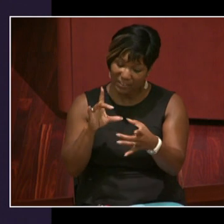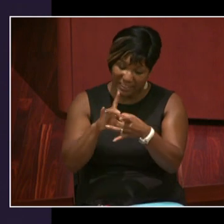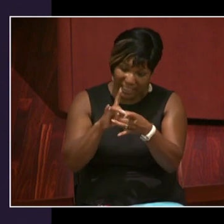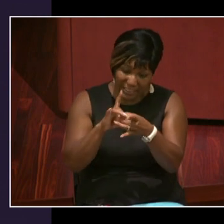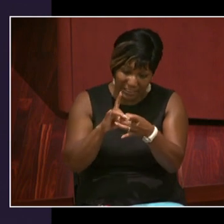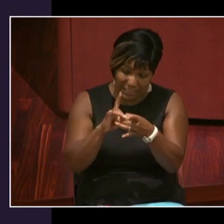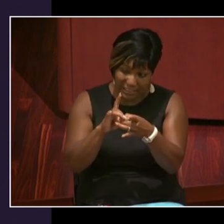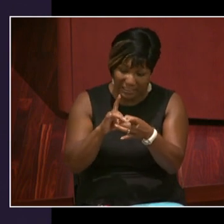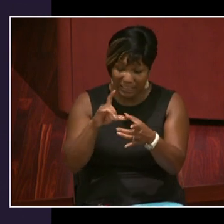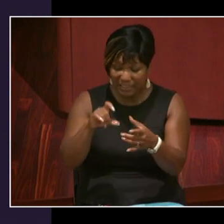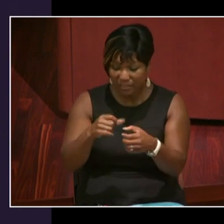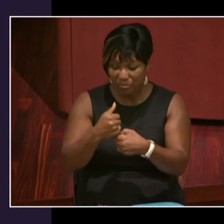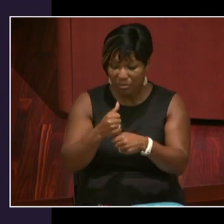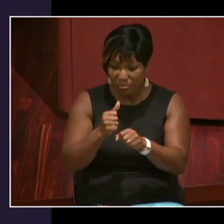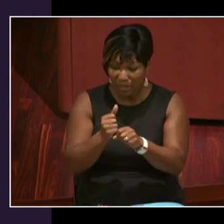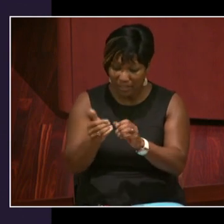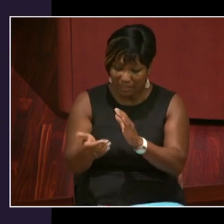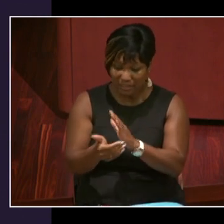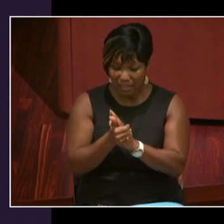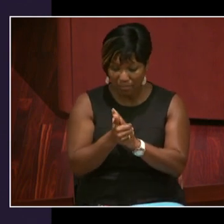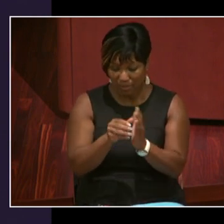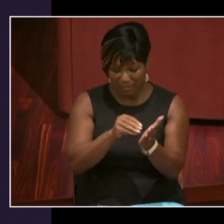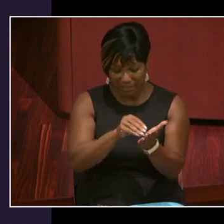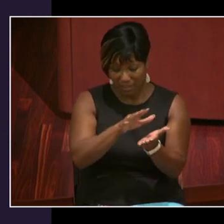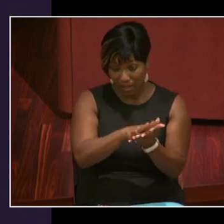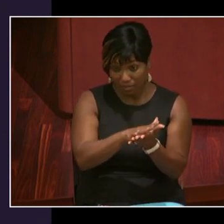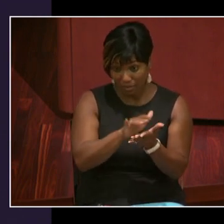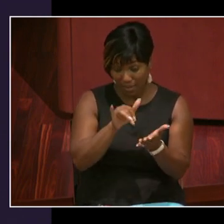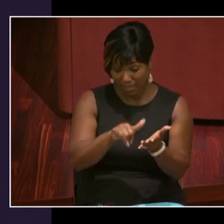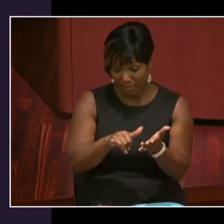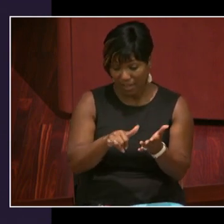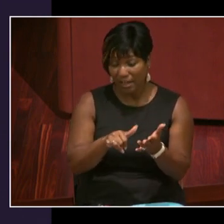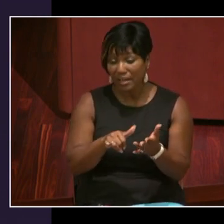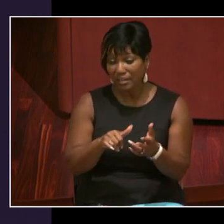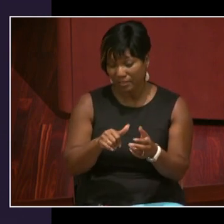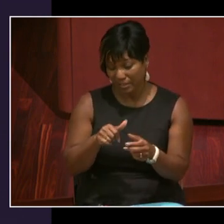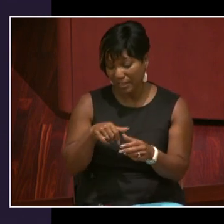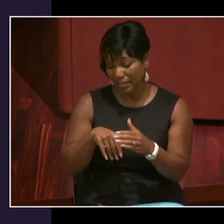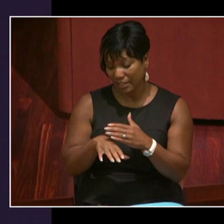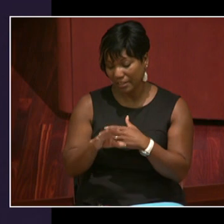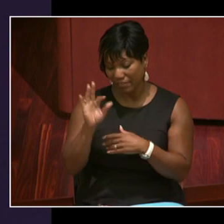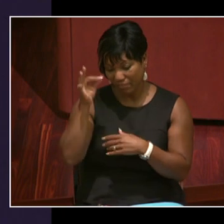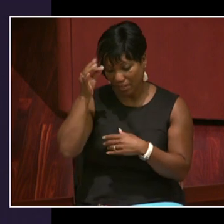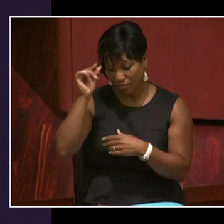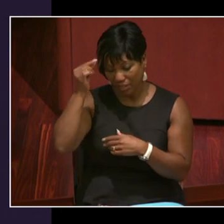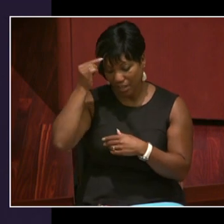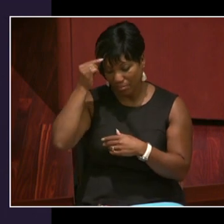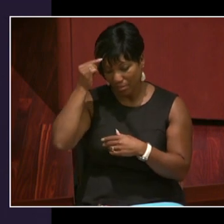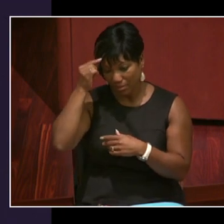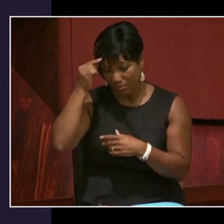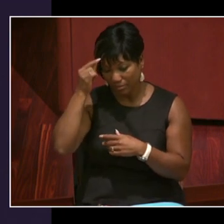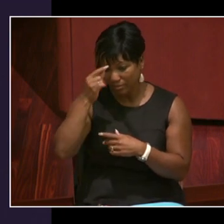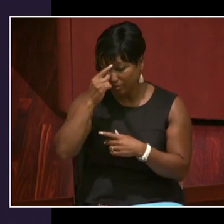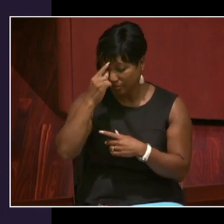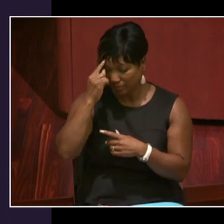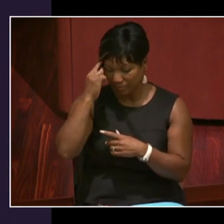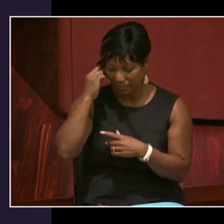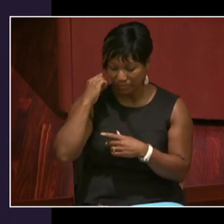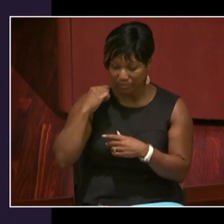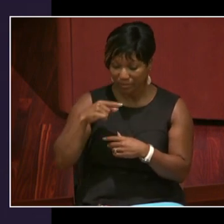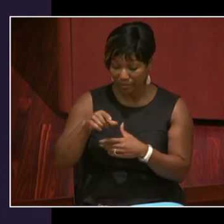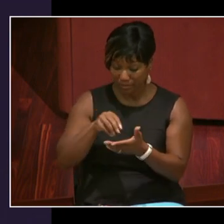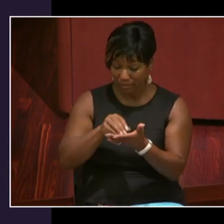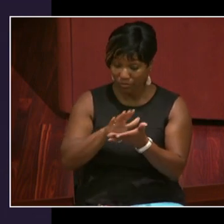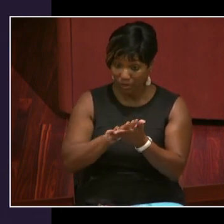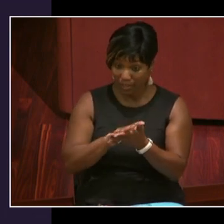made to supplement other kinds of documentation that they were providing to the federal government at that point. These are the kinds of records that a lot of